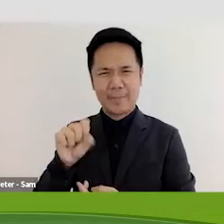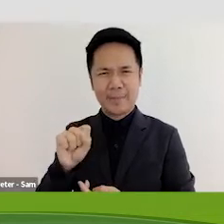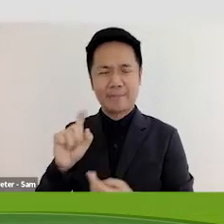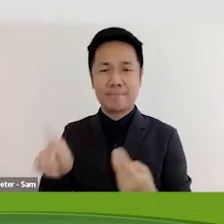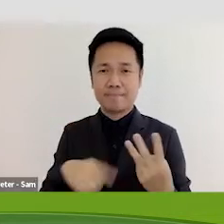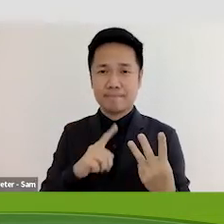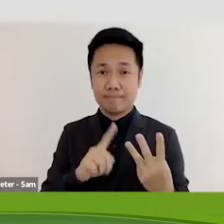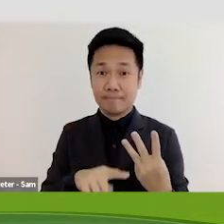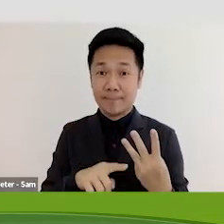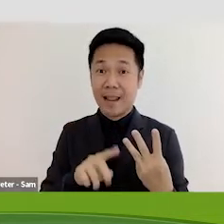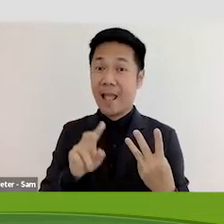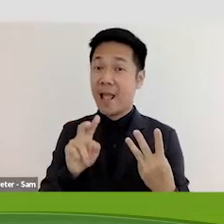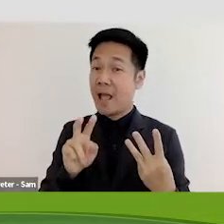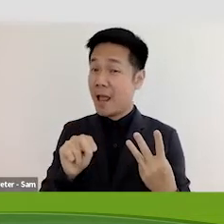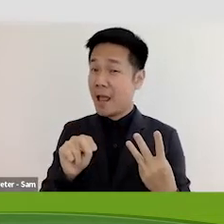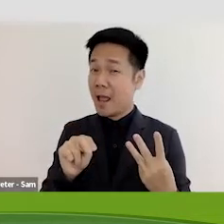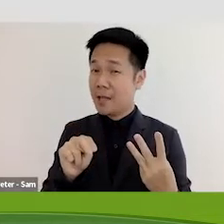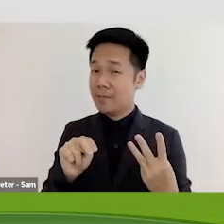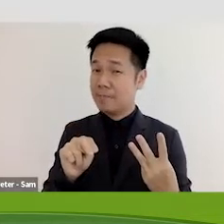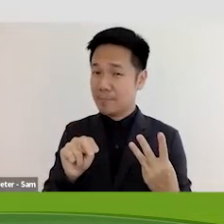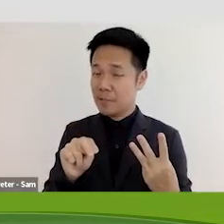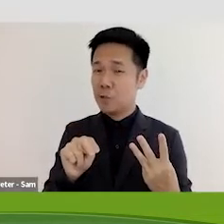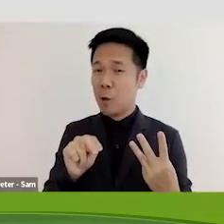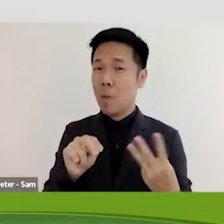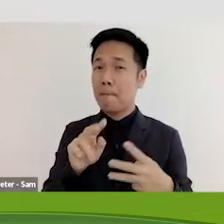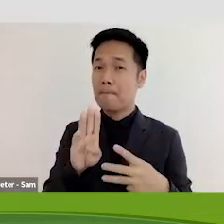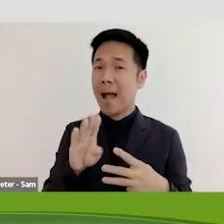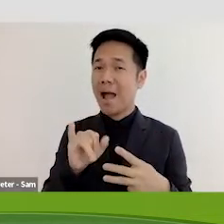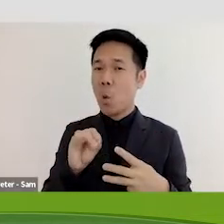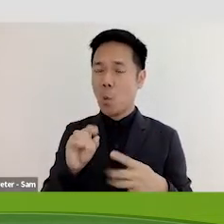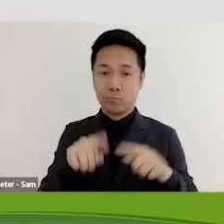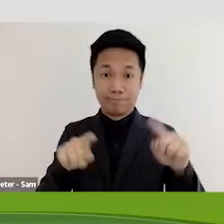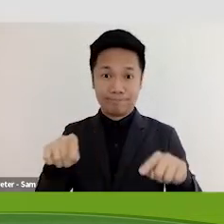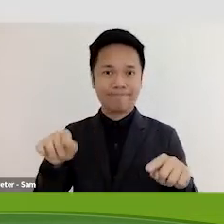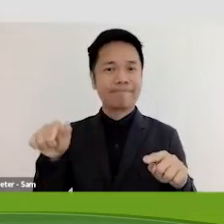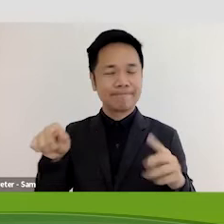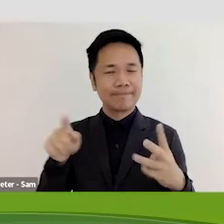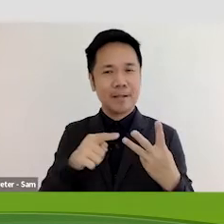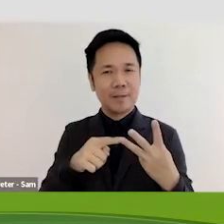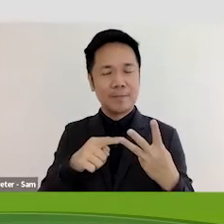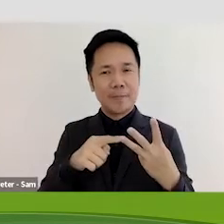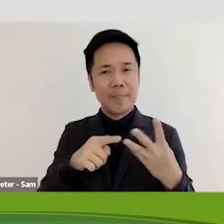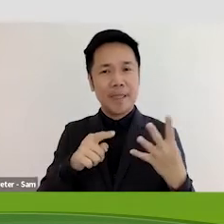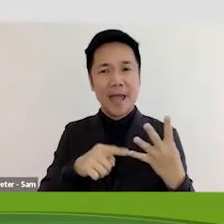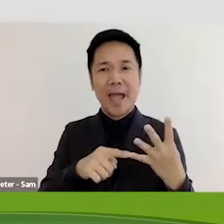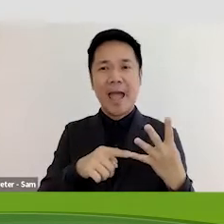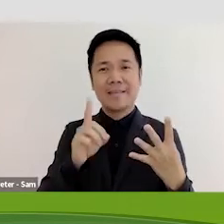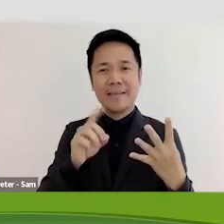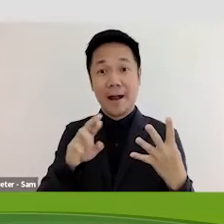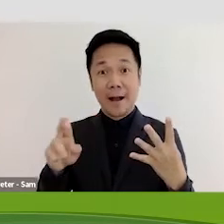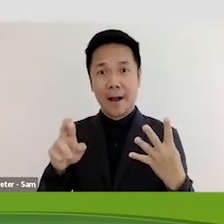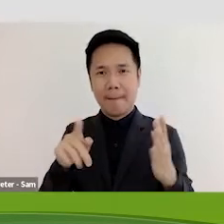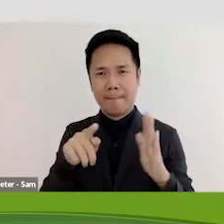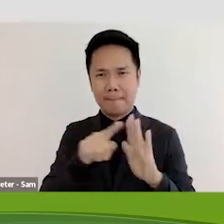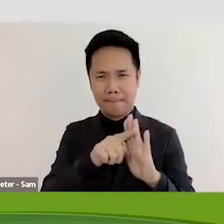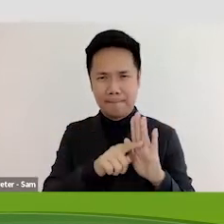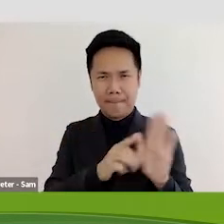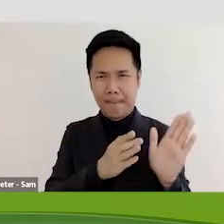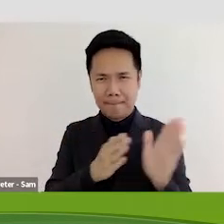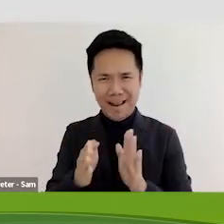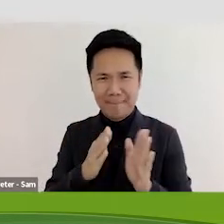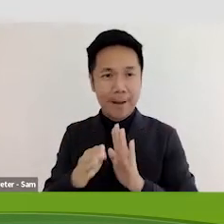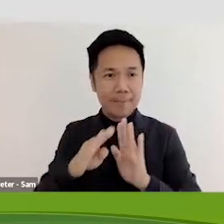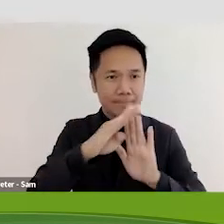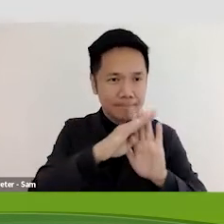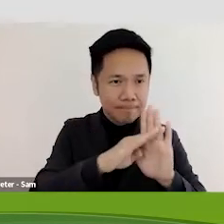national biodiversity strategies and action plans, and disaster risk reduction plans. Those are some of the